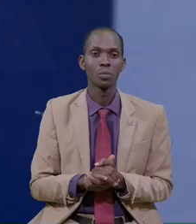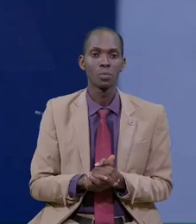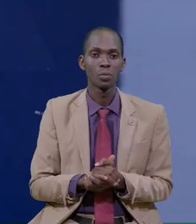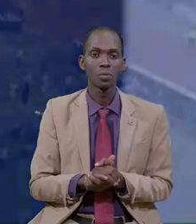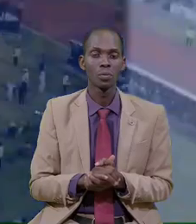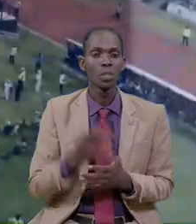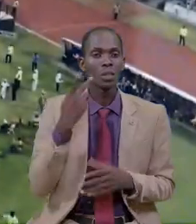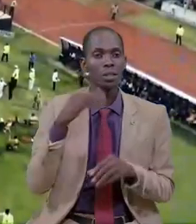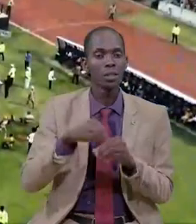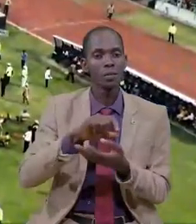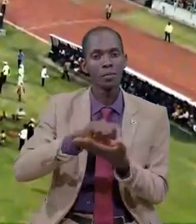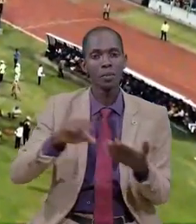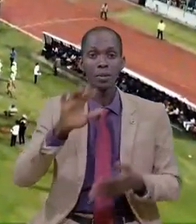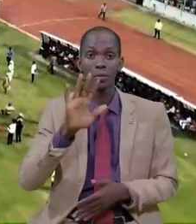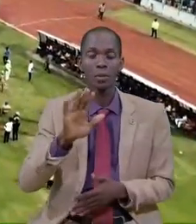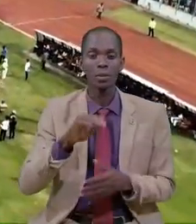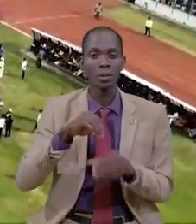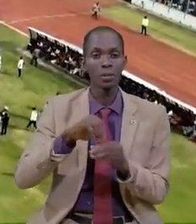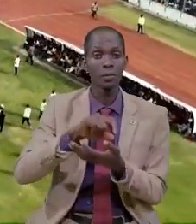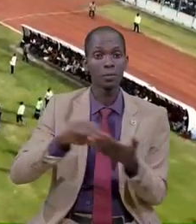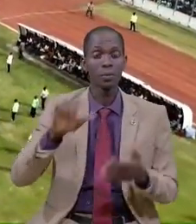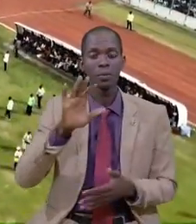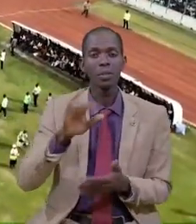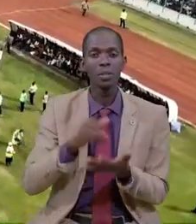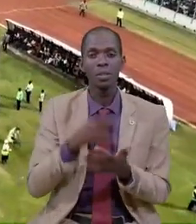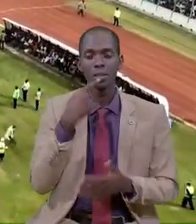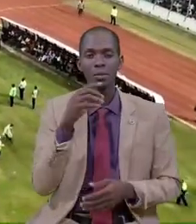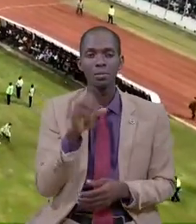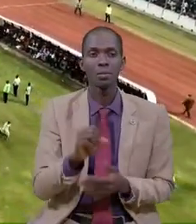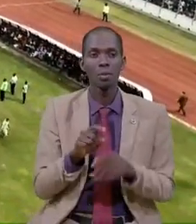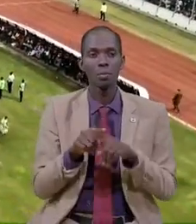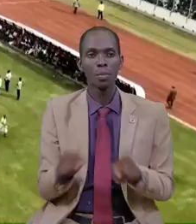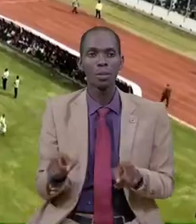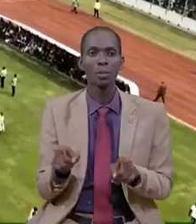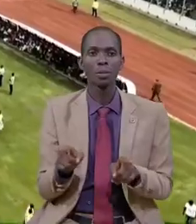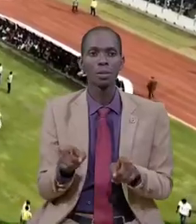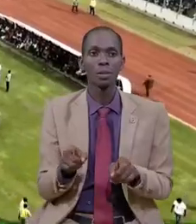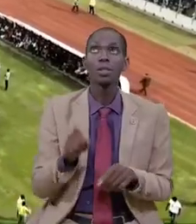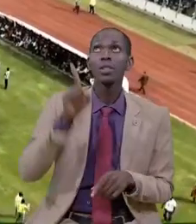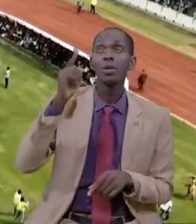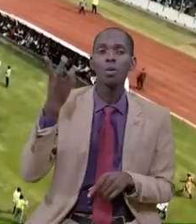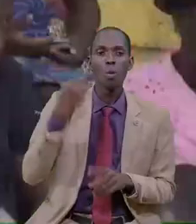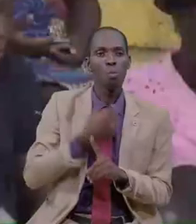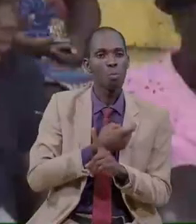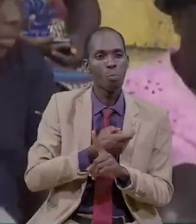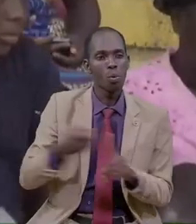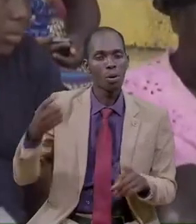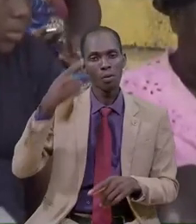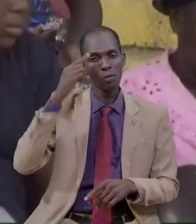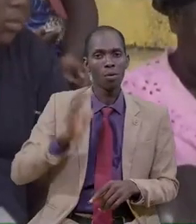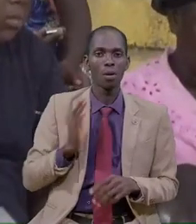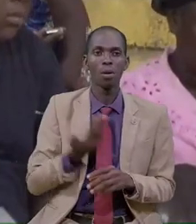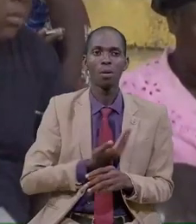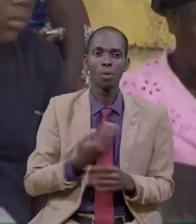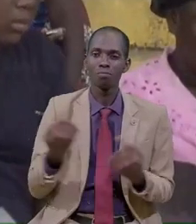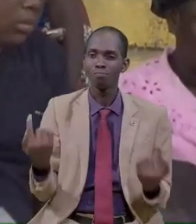Look at verse 5. In verse 5, it says, but he was wounded for our